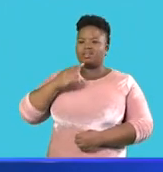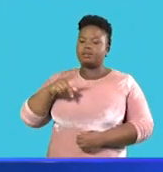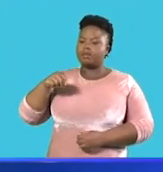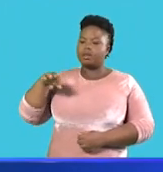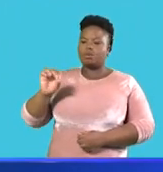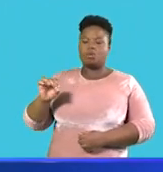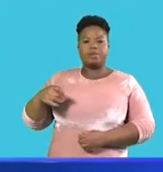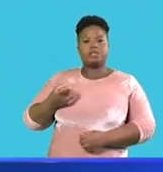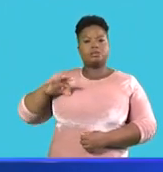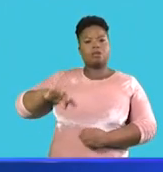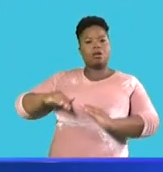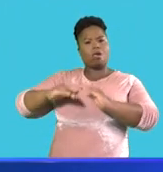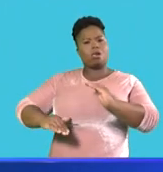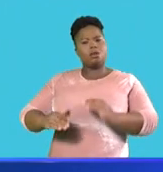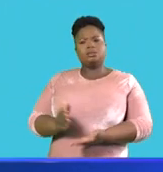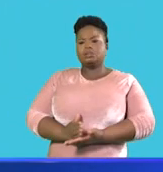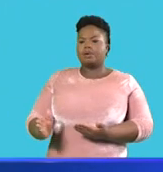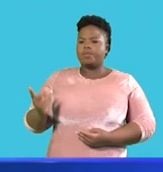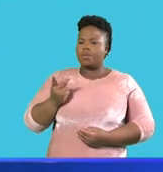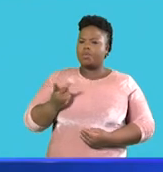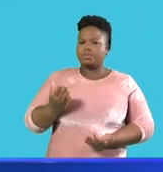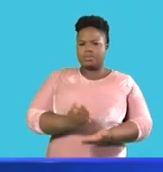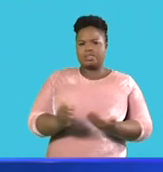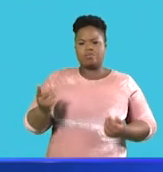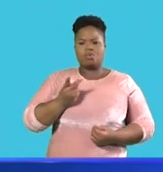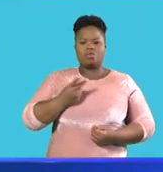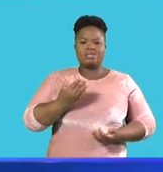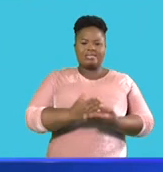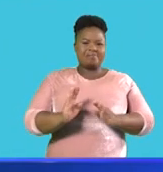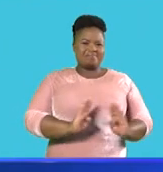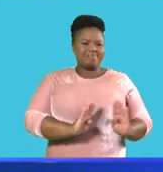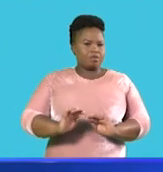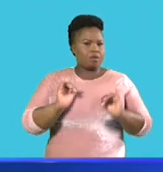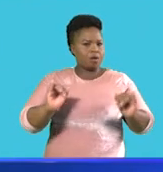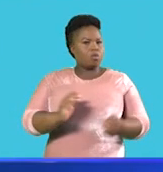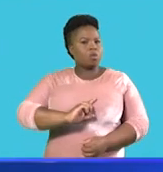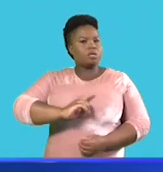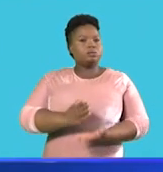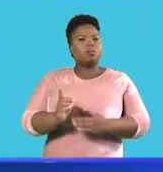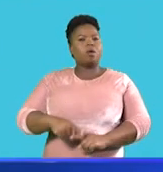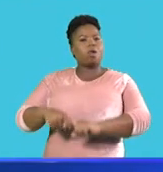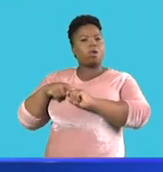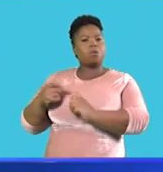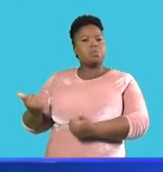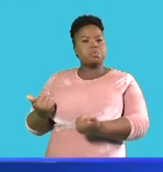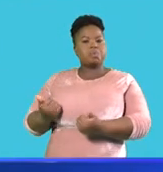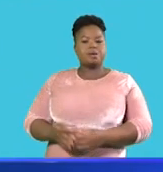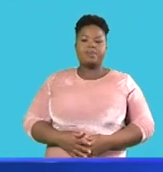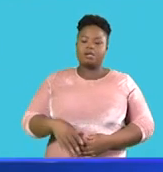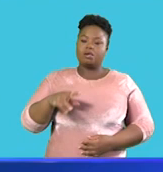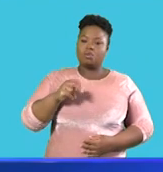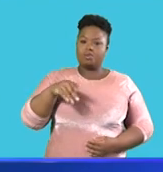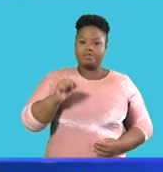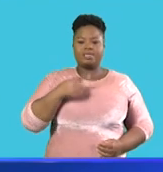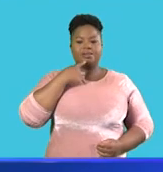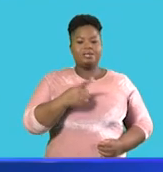hwehlisitse meputso ya basebetsi ba bang moo e llang le ka tshwaro e mpe ya basebetsi ba sa emisitswe mosebetsing a jwale. Numsa e file ketapele